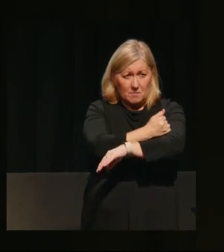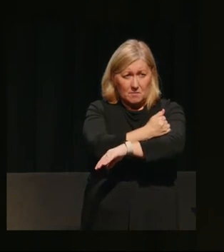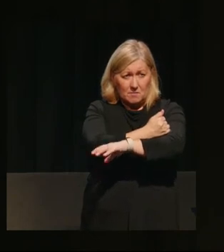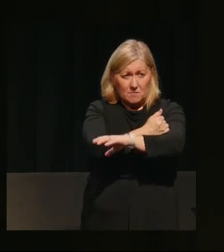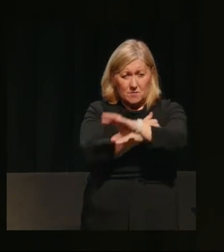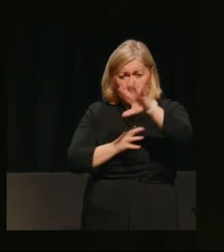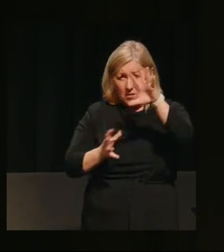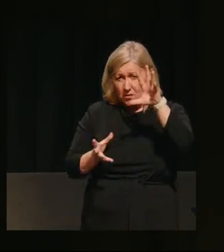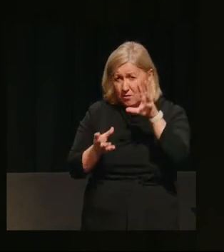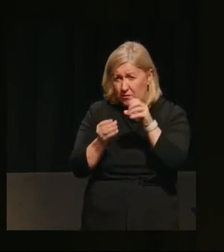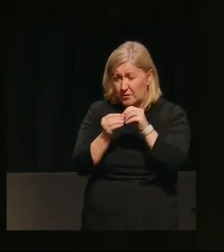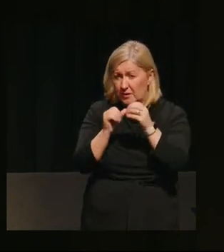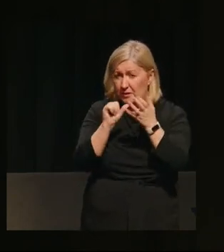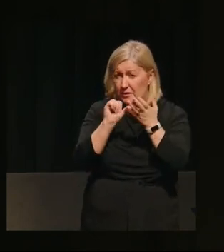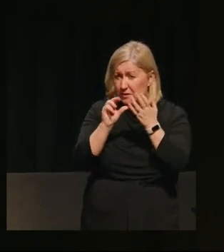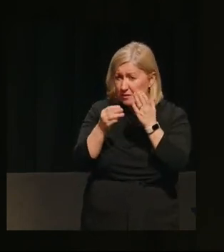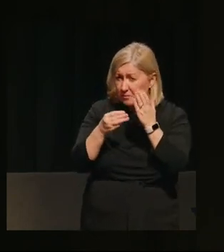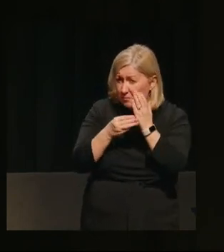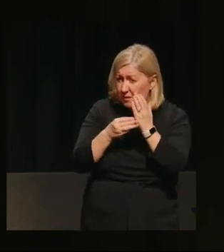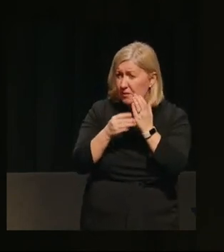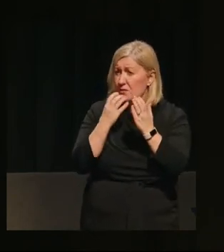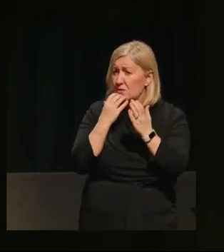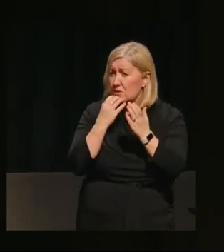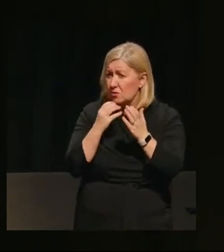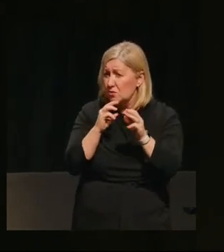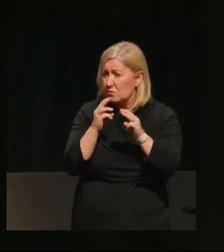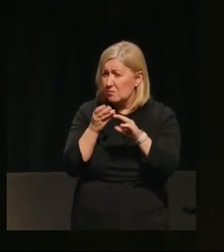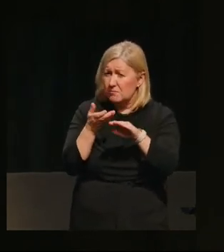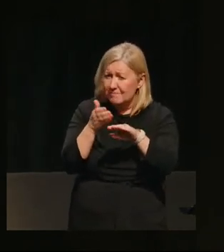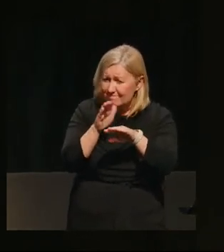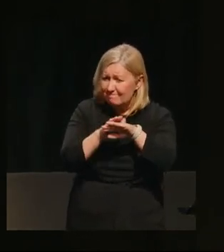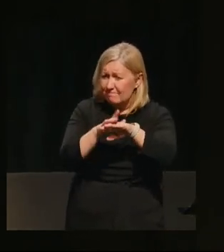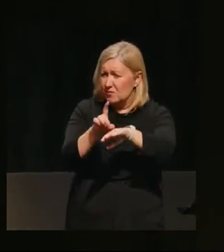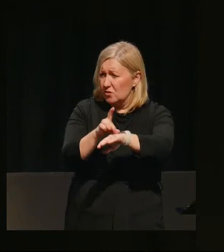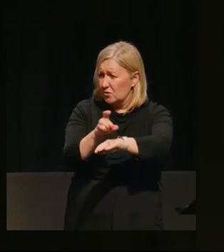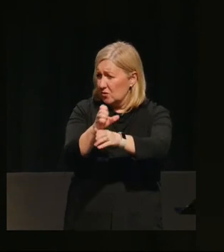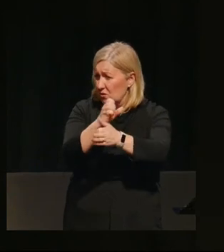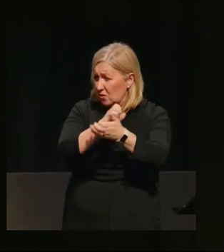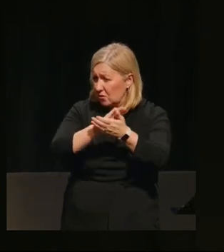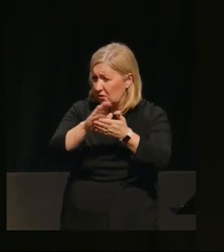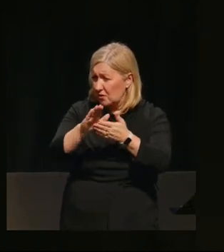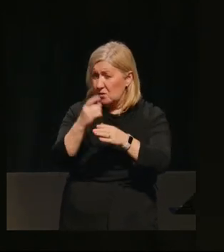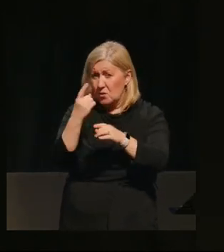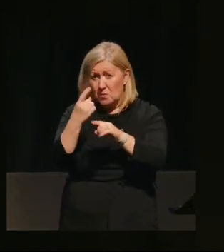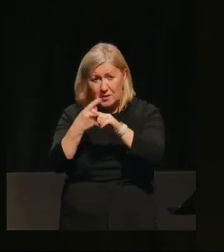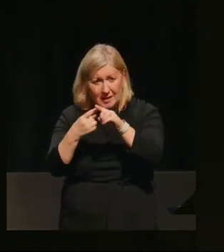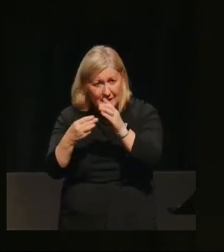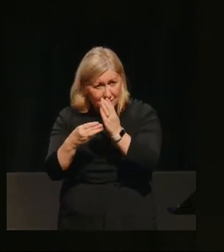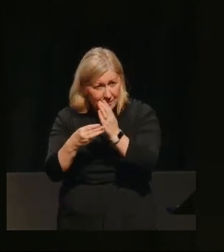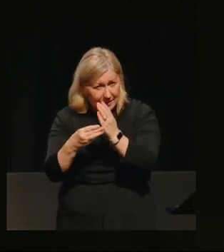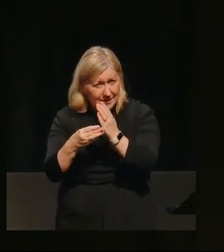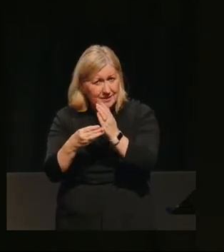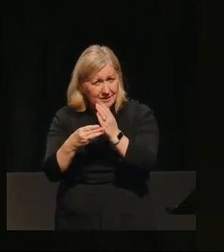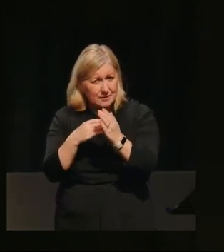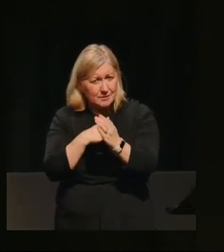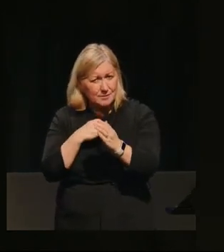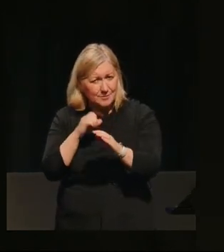6 million Jews perished in the Holocaust. 1.5 million of those victims were children.